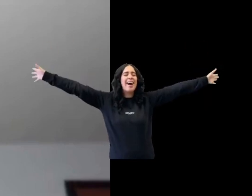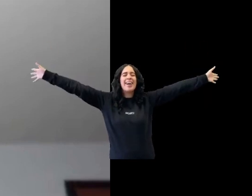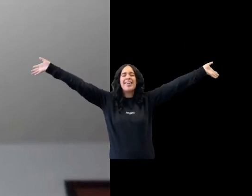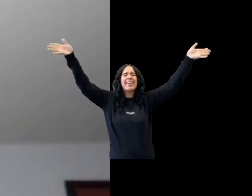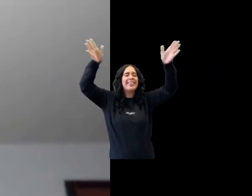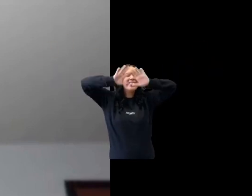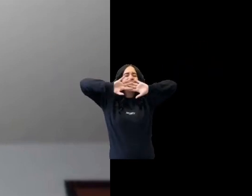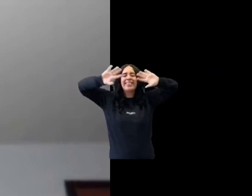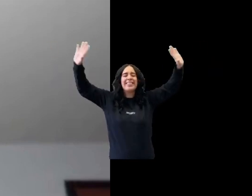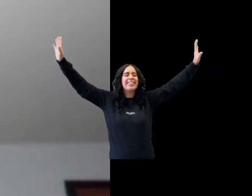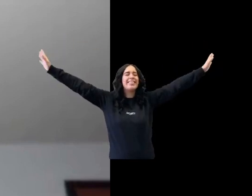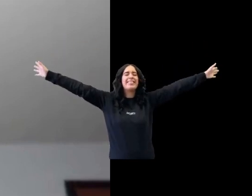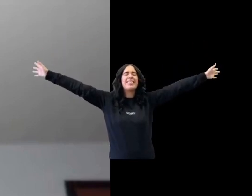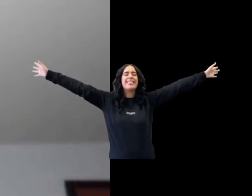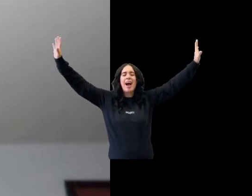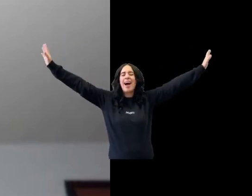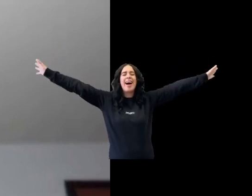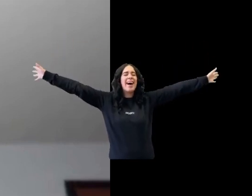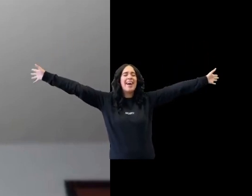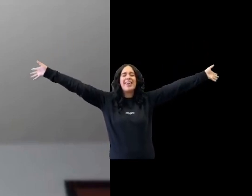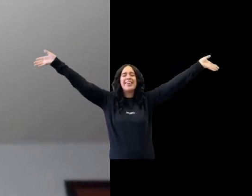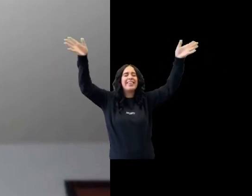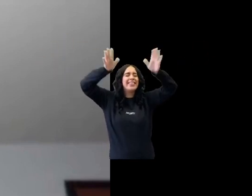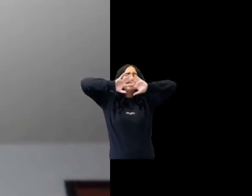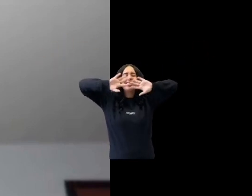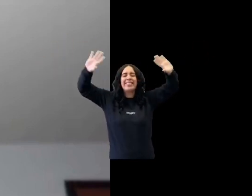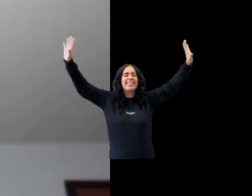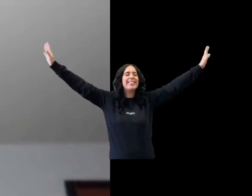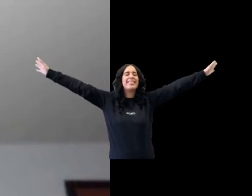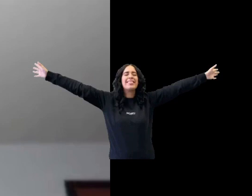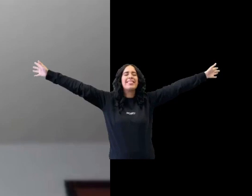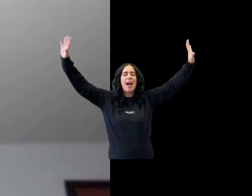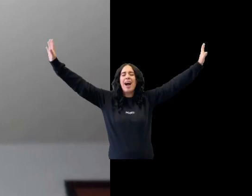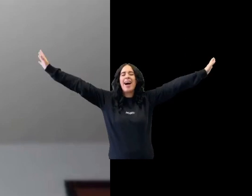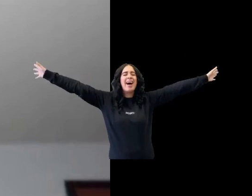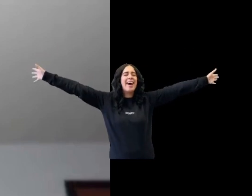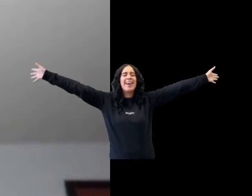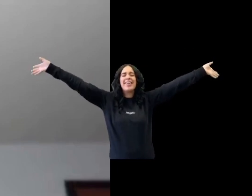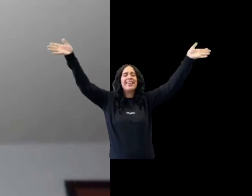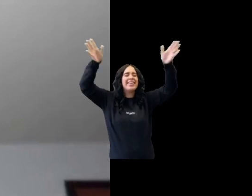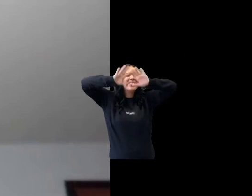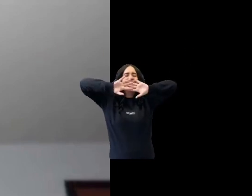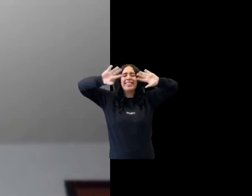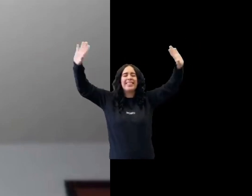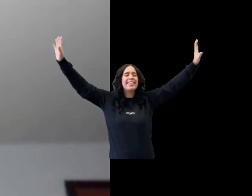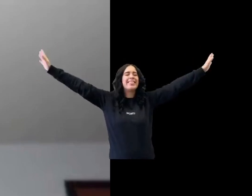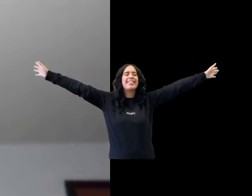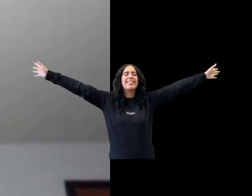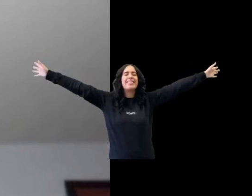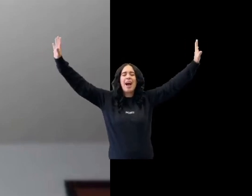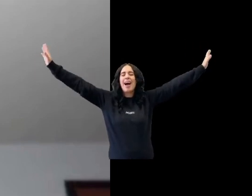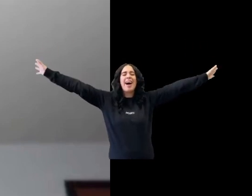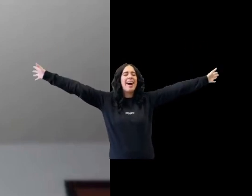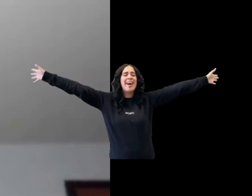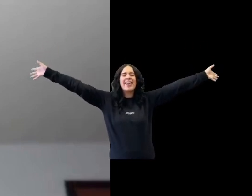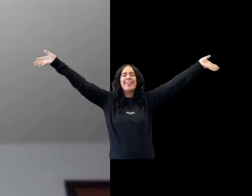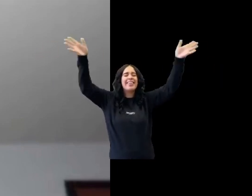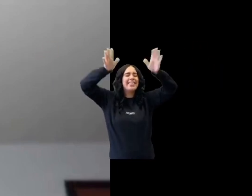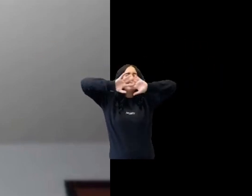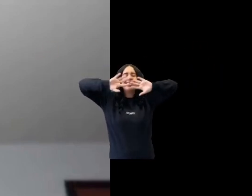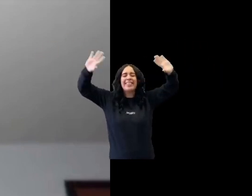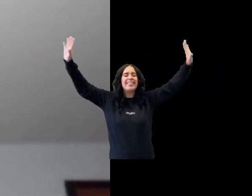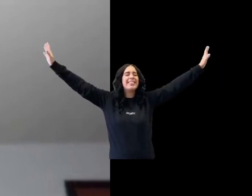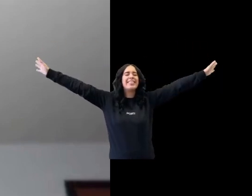new boo? How you know it wasn't Phillip or somebody that Phillip know?